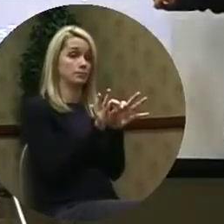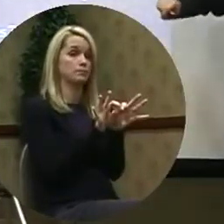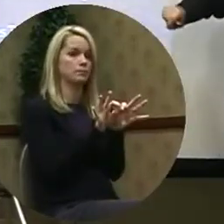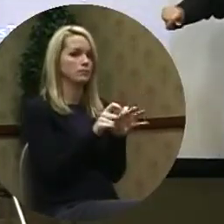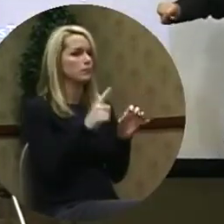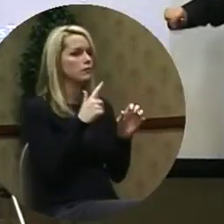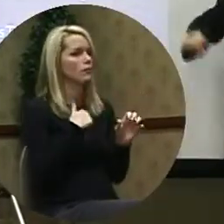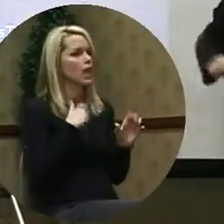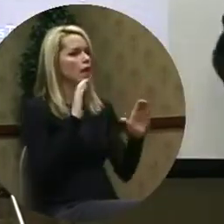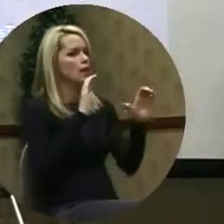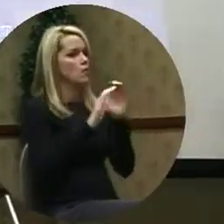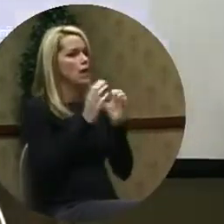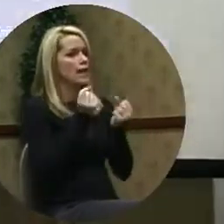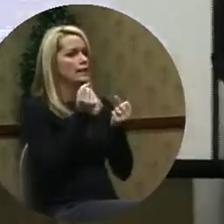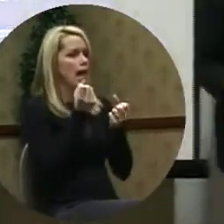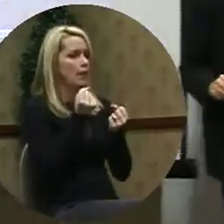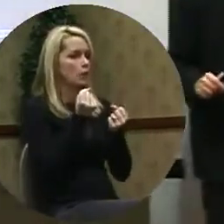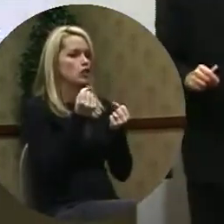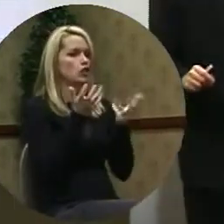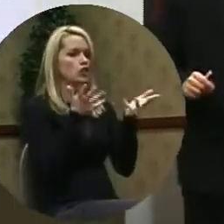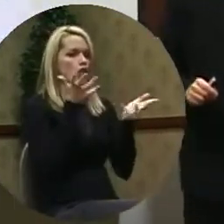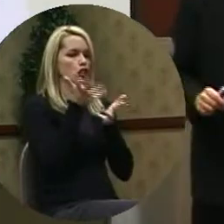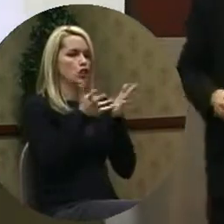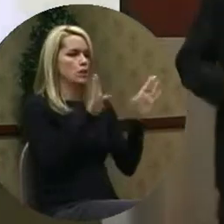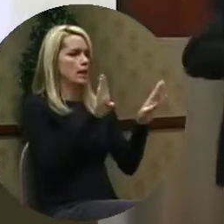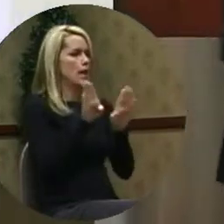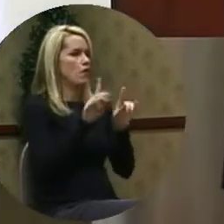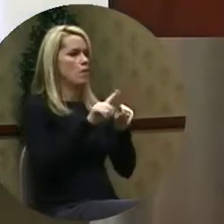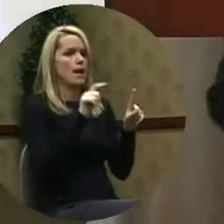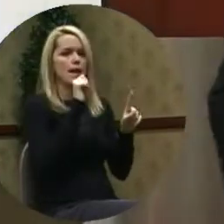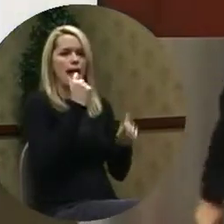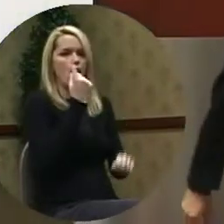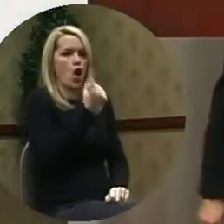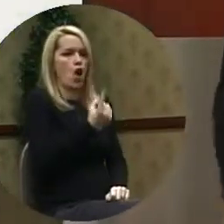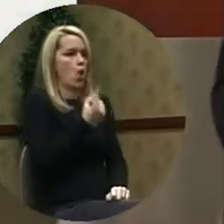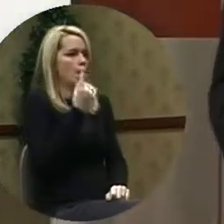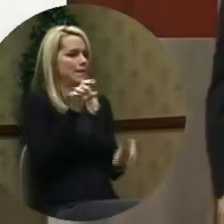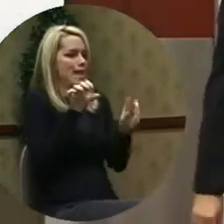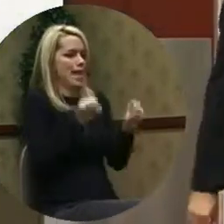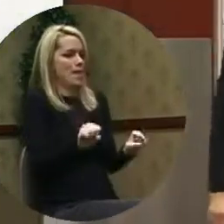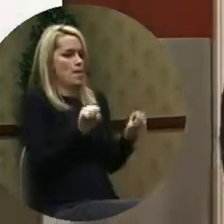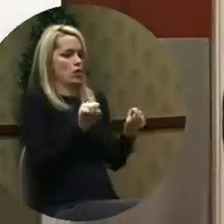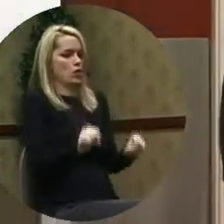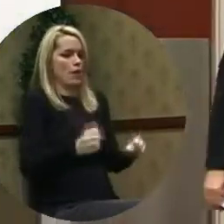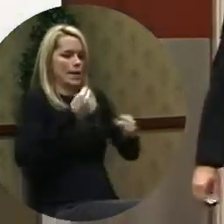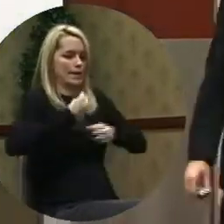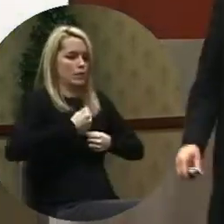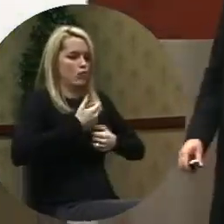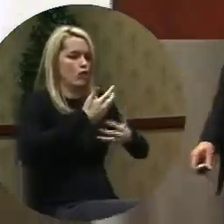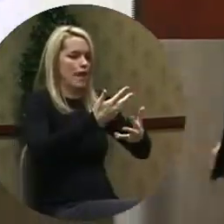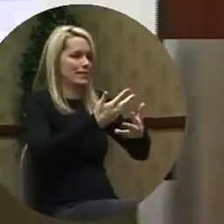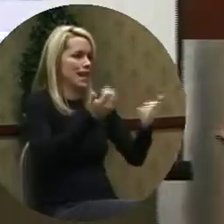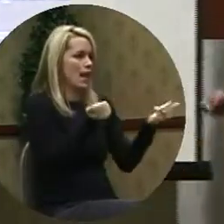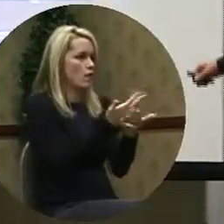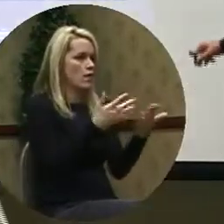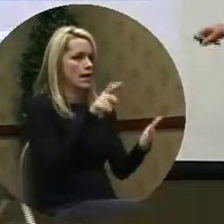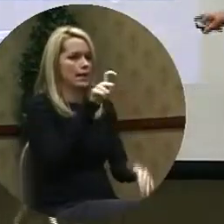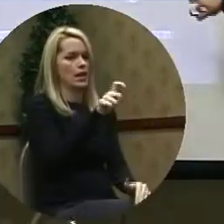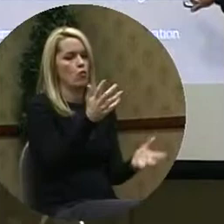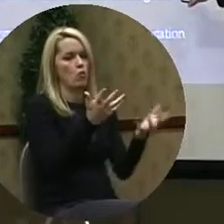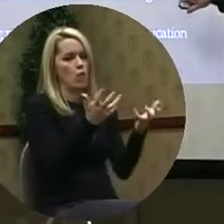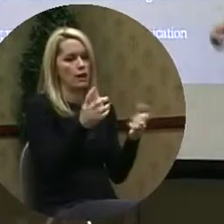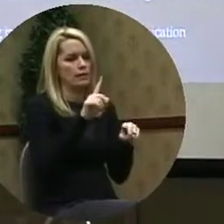communicate through sign language, gestures, and behavior, but I'm not always able to fully indicate what I need or want. Okay?